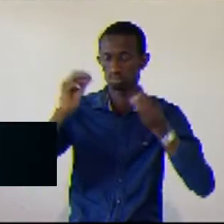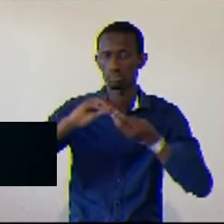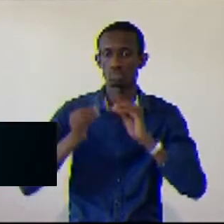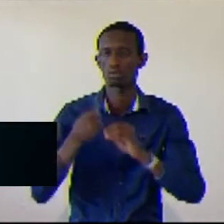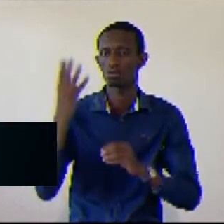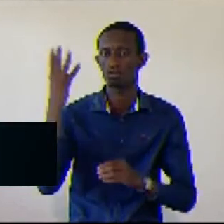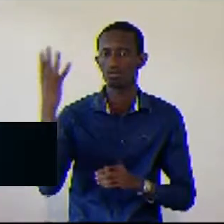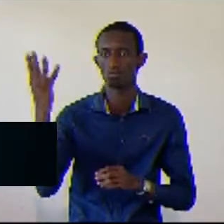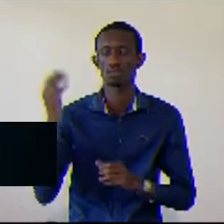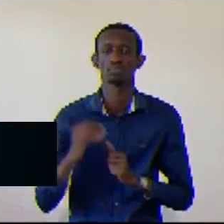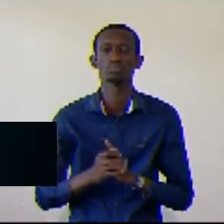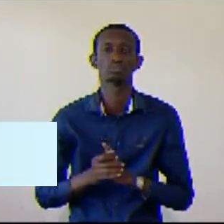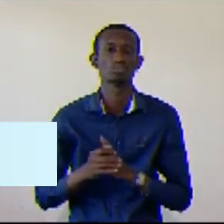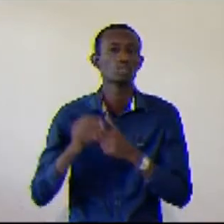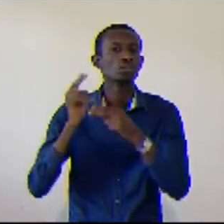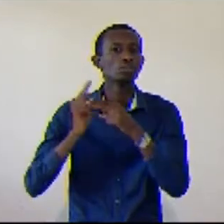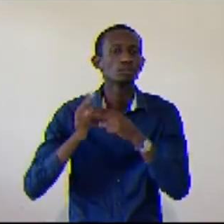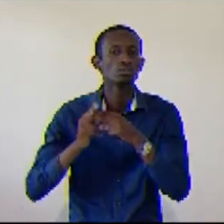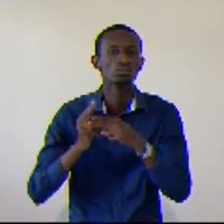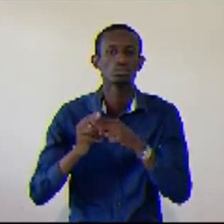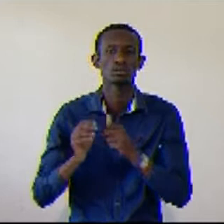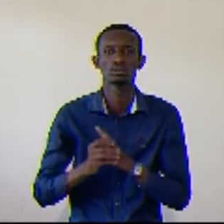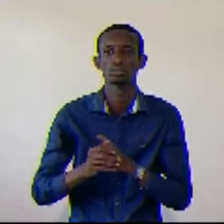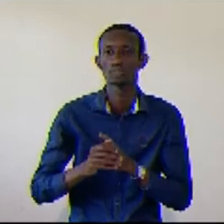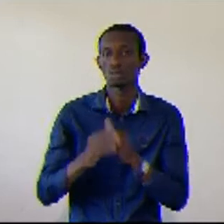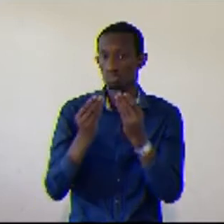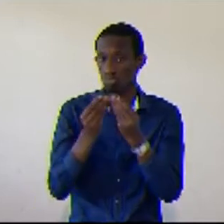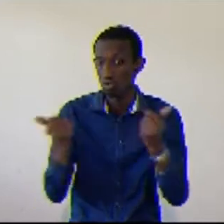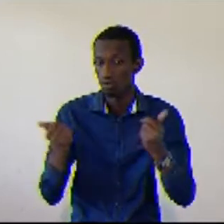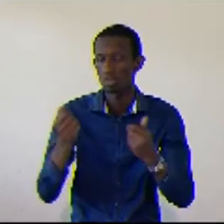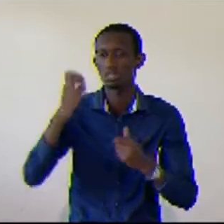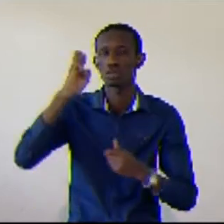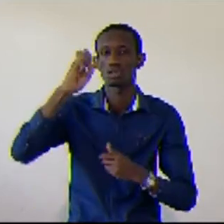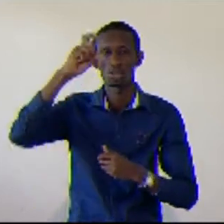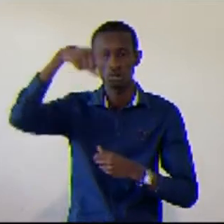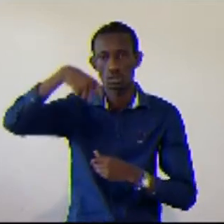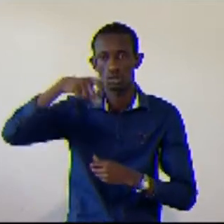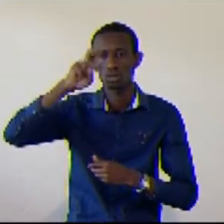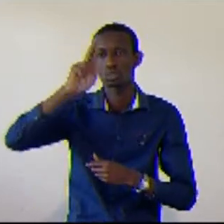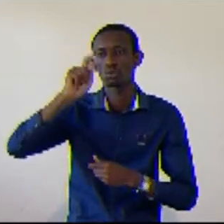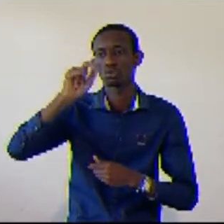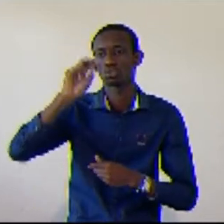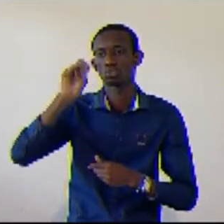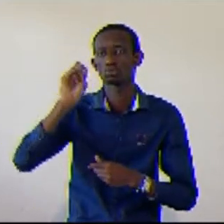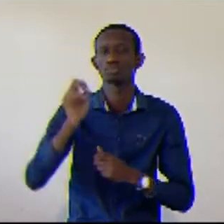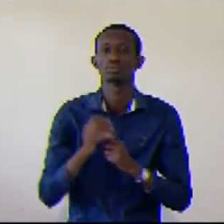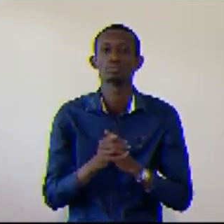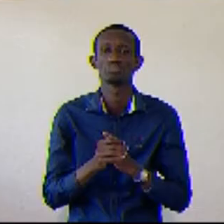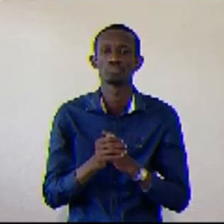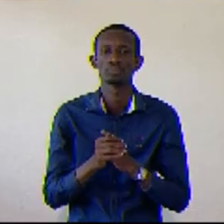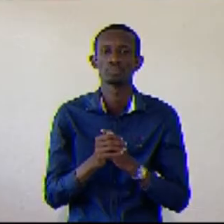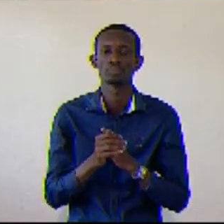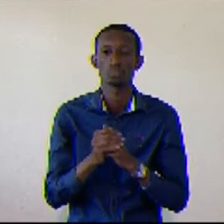solving equation by numerical methods. Remember, we started by linear interpolation